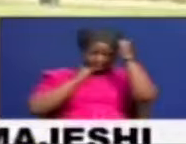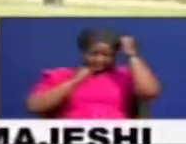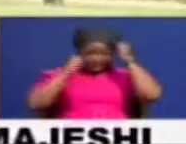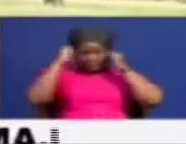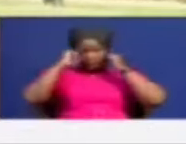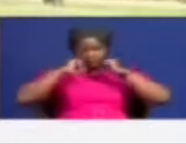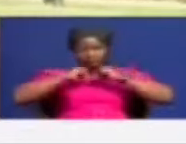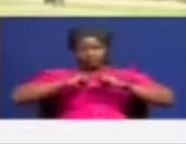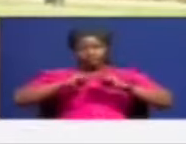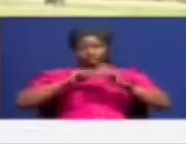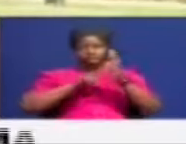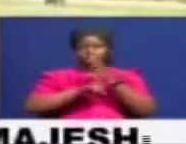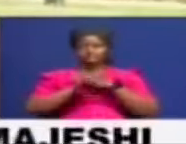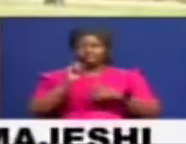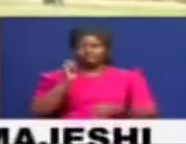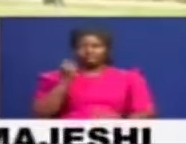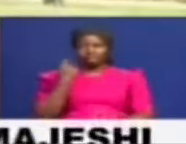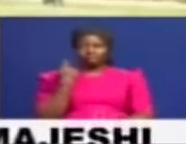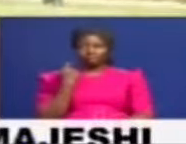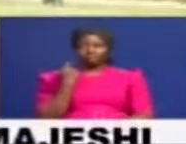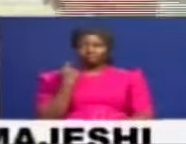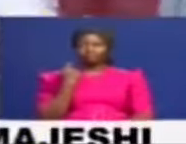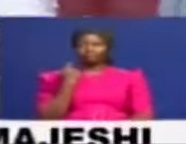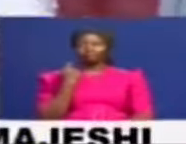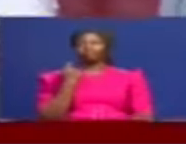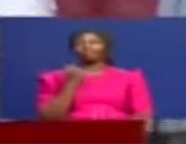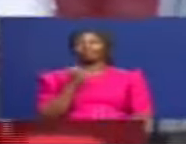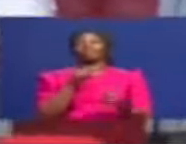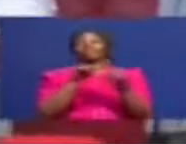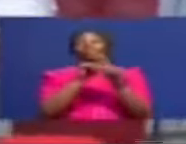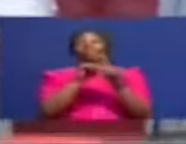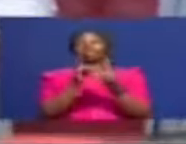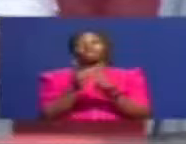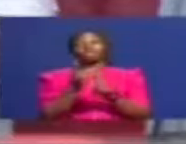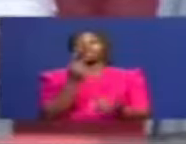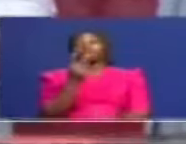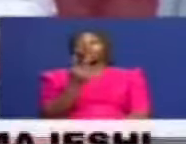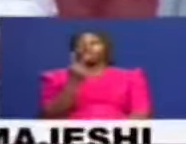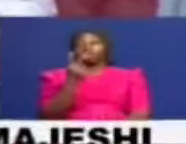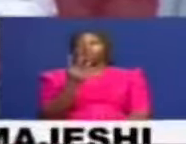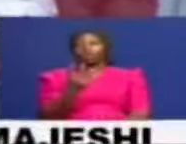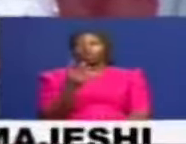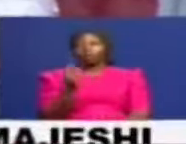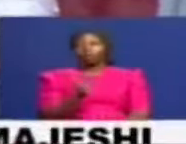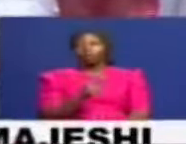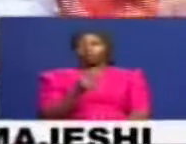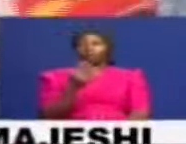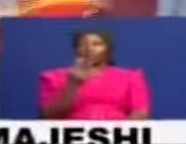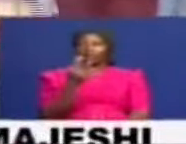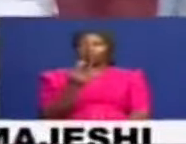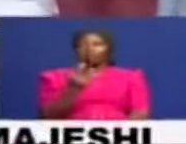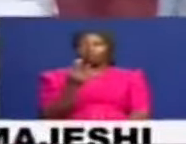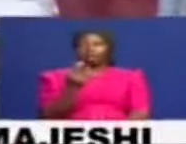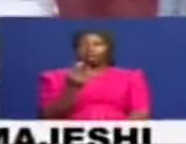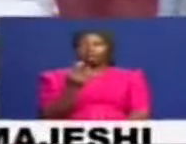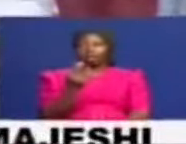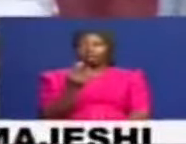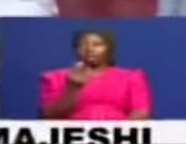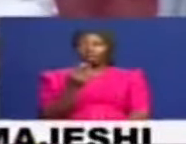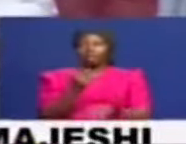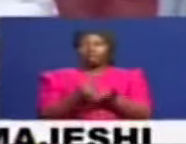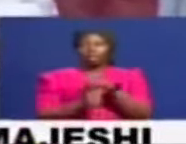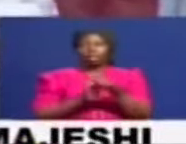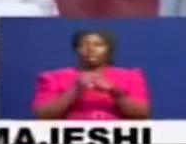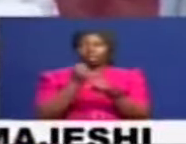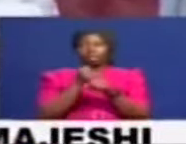Now we have our reporters on ground, Francis Ontomwa. We have, if you can see on your screen as well, that is the Chief